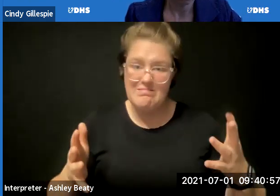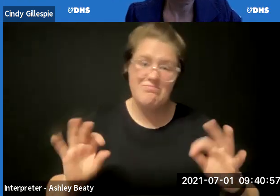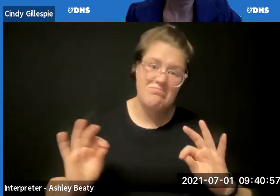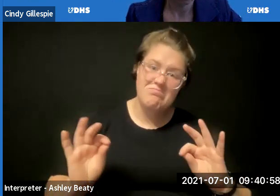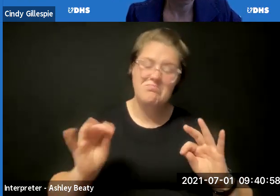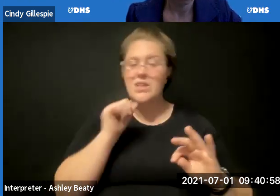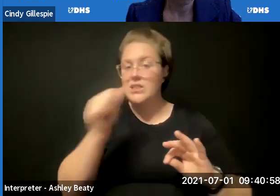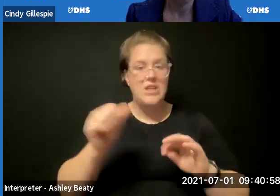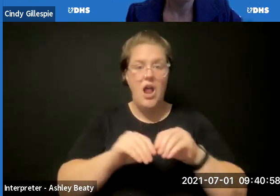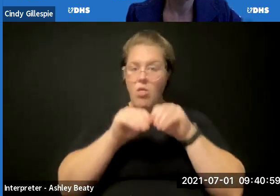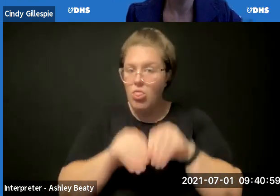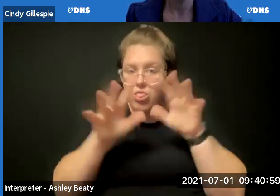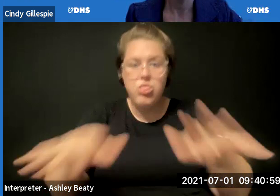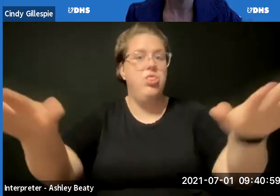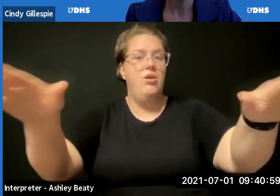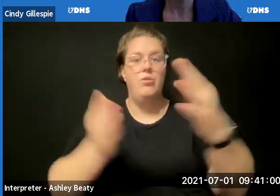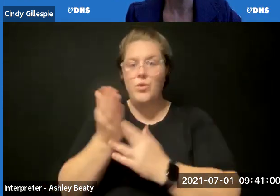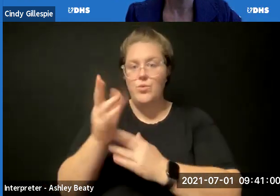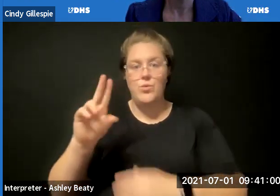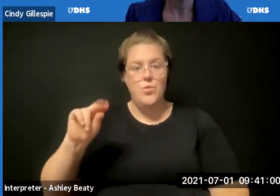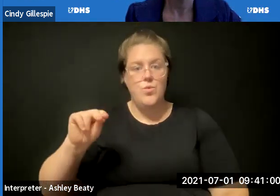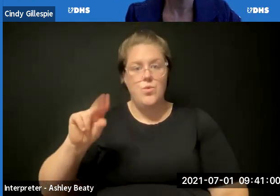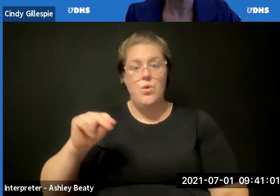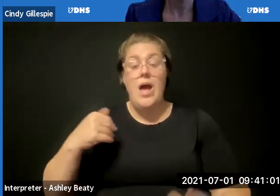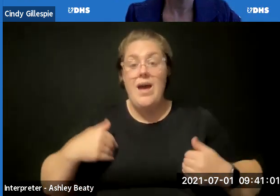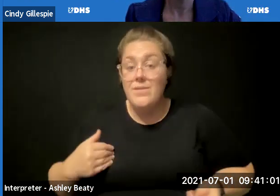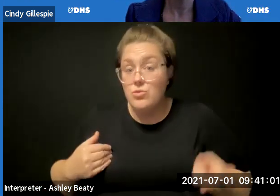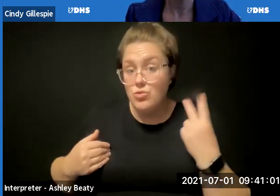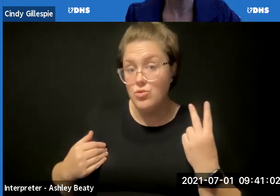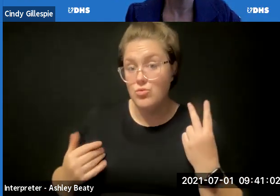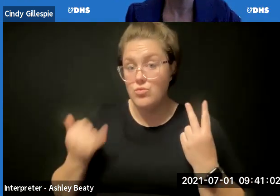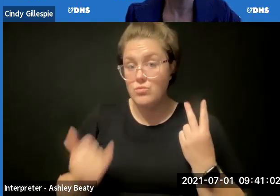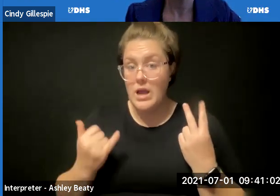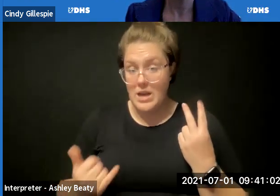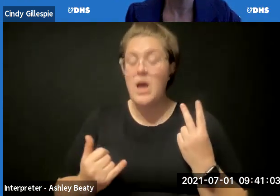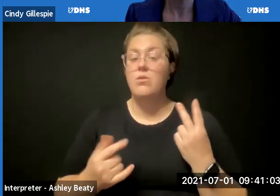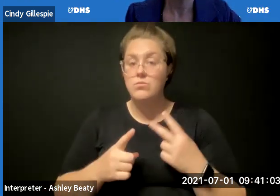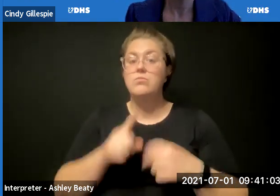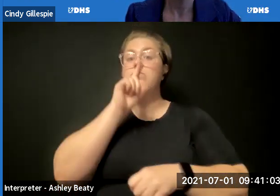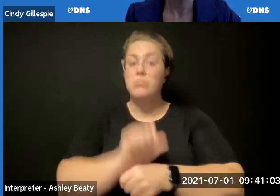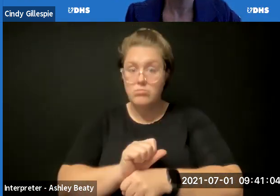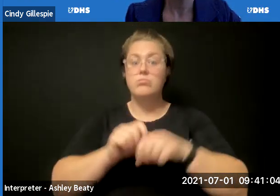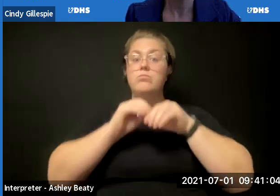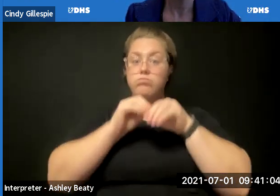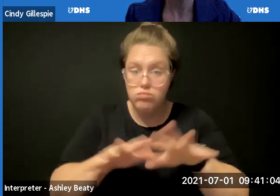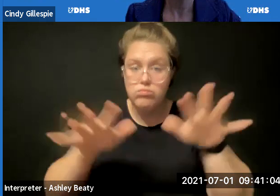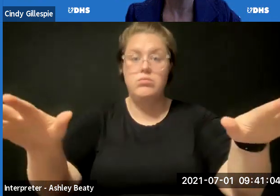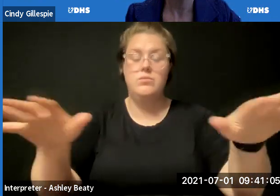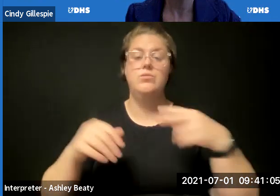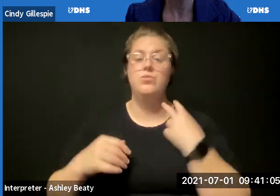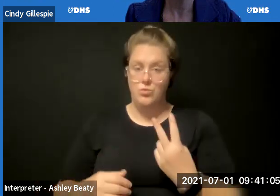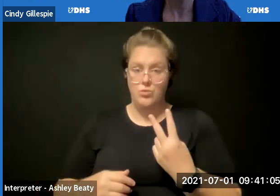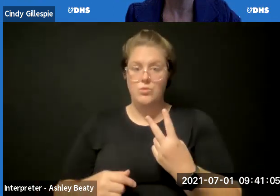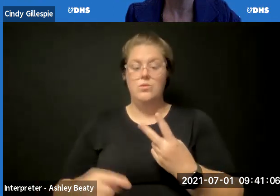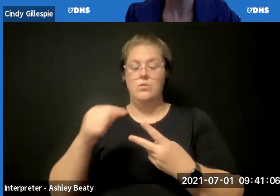the community. The 2 that are primarily prevalent, and I'll speak about one of them a little bit more in depth, but the 2 that are primarily prevalent here in Arkansas are